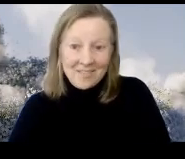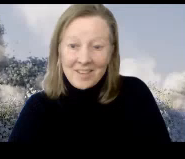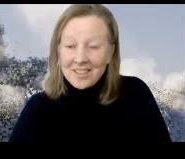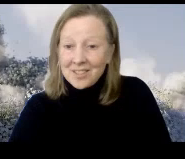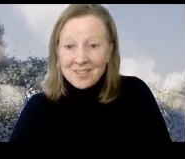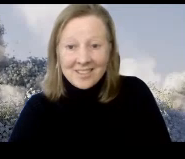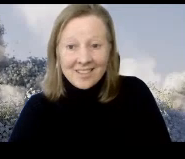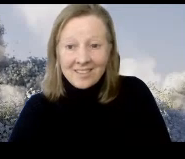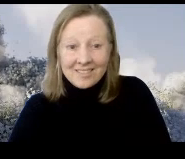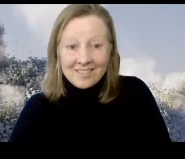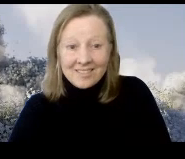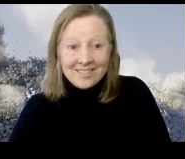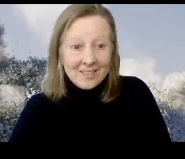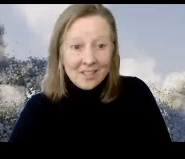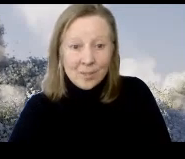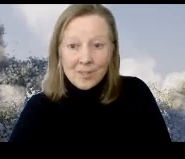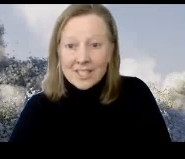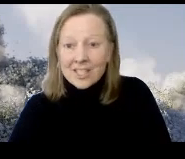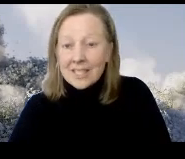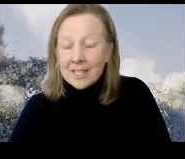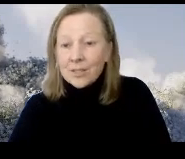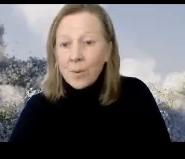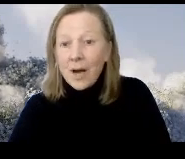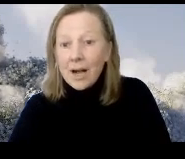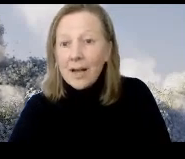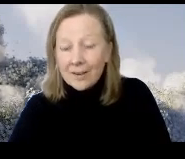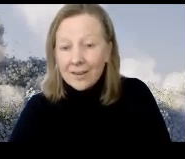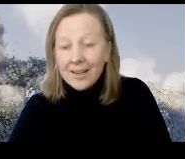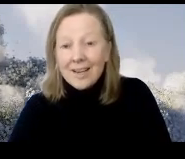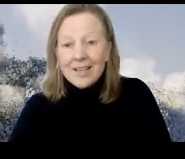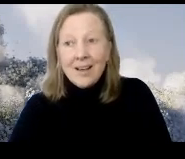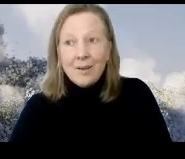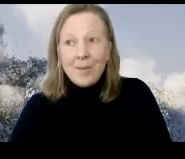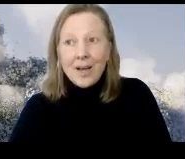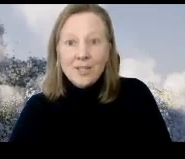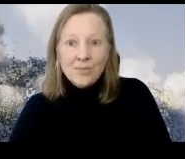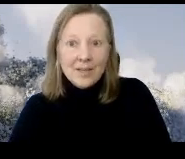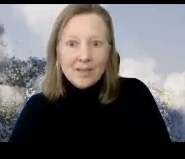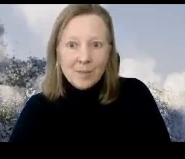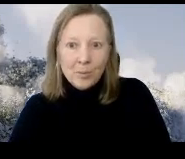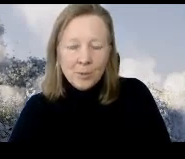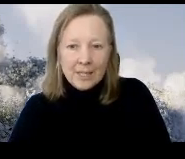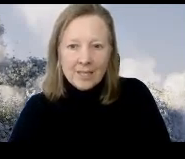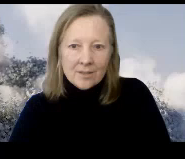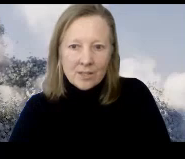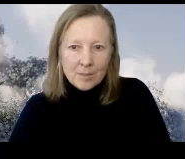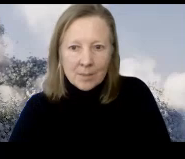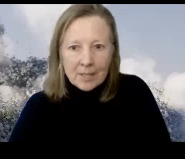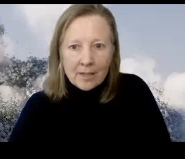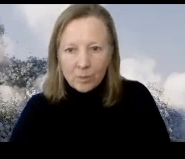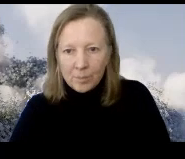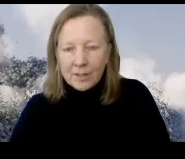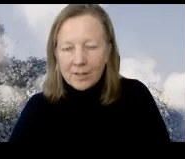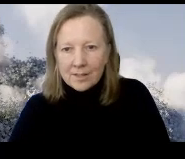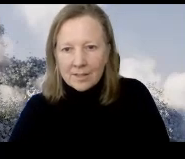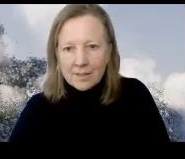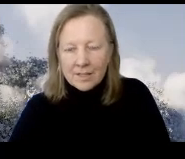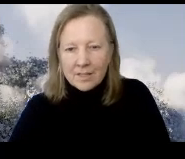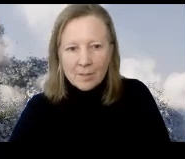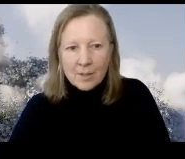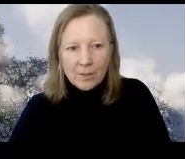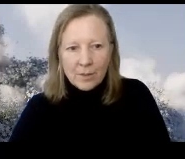Yeah, 8s are definitely eligible. It's just 6 or higher. I do find that people who get 8s are sometimes higher